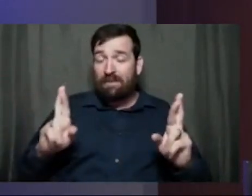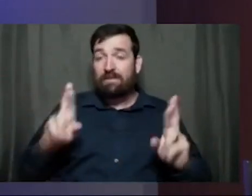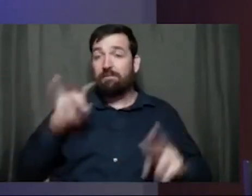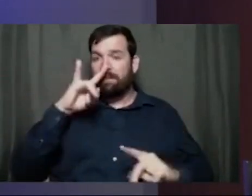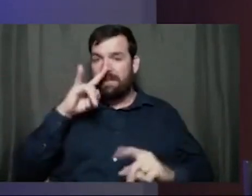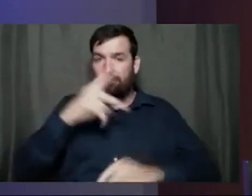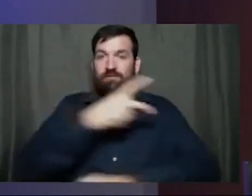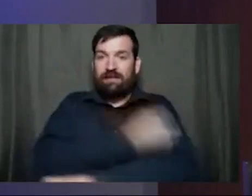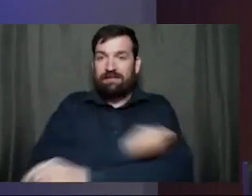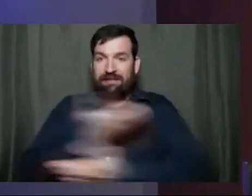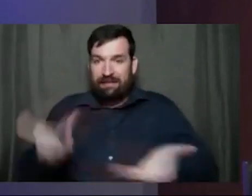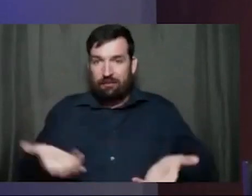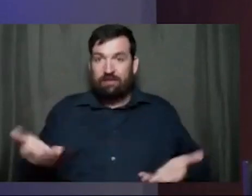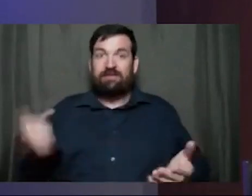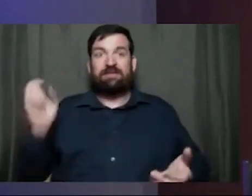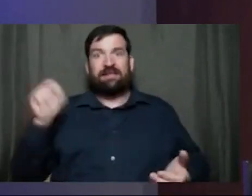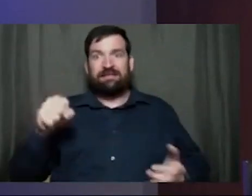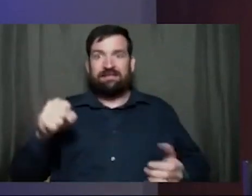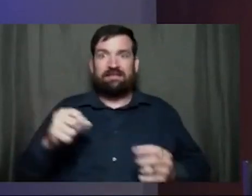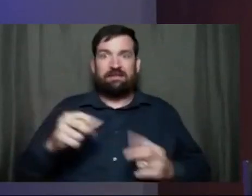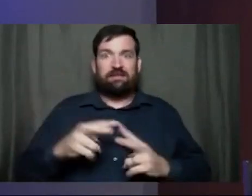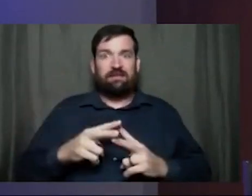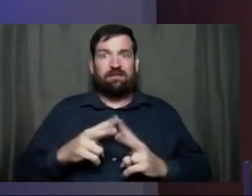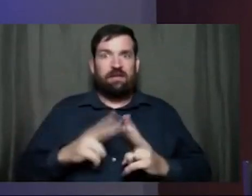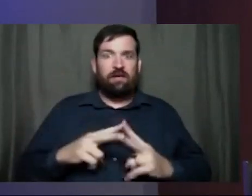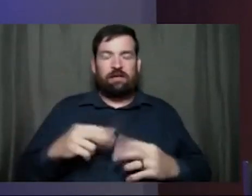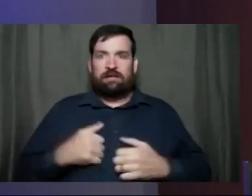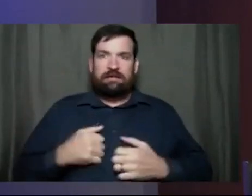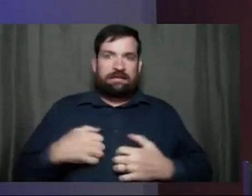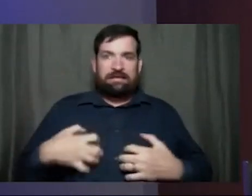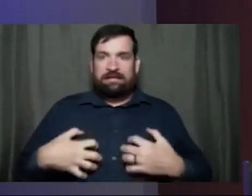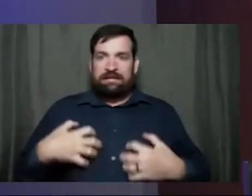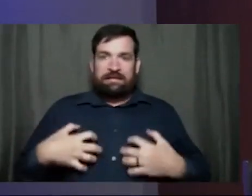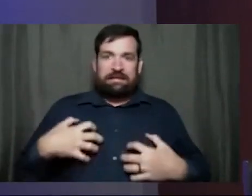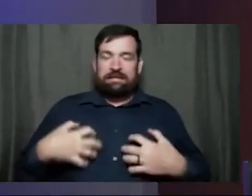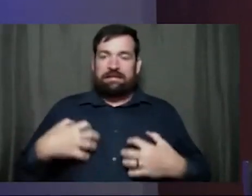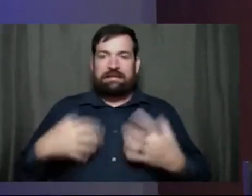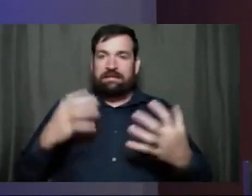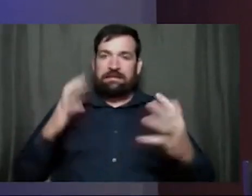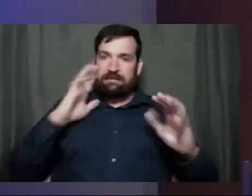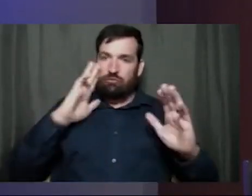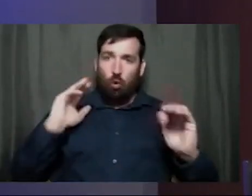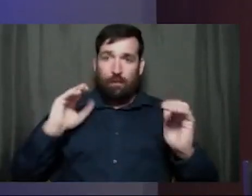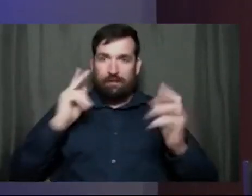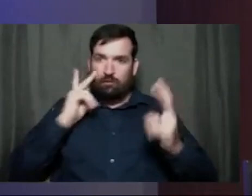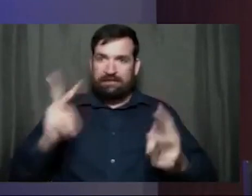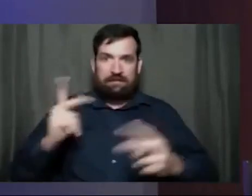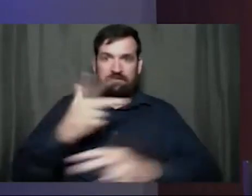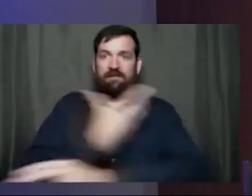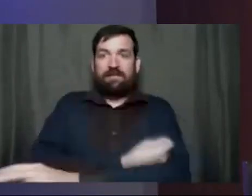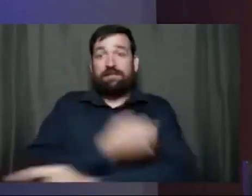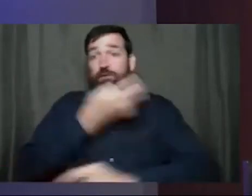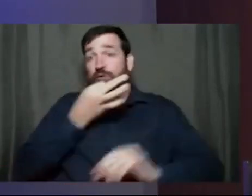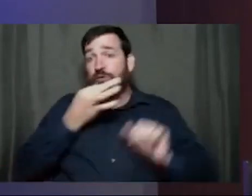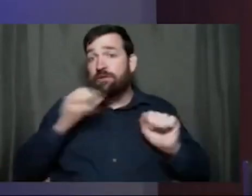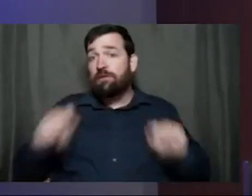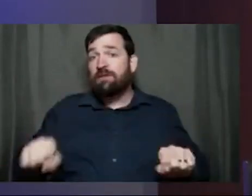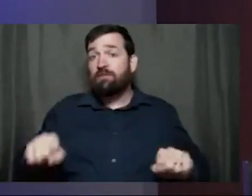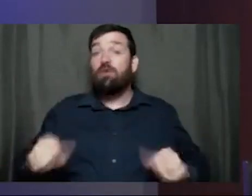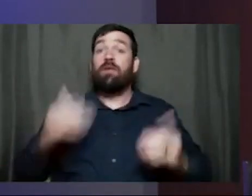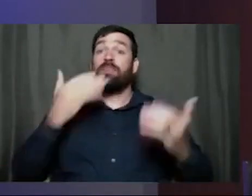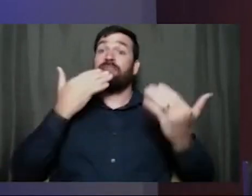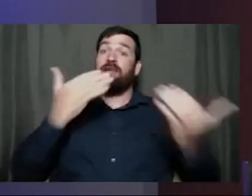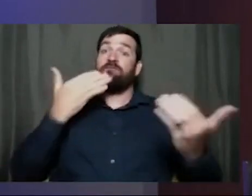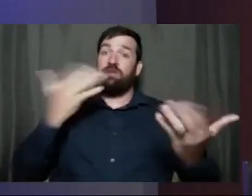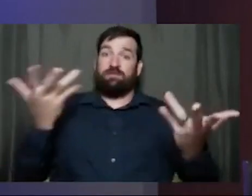yeah, we were sweating, really hoping to see those vaccines come out as quickly as possible. Thankfully, that has happened. Our youngest